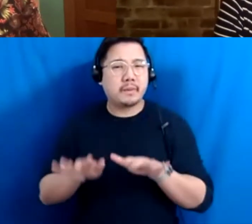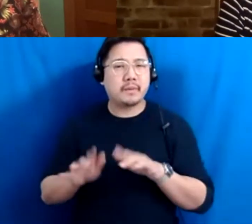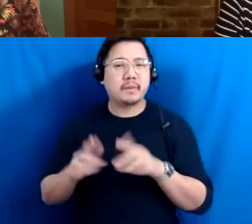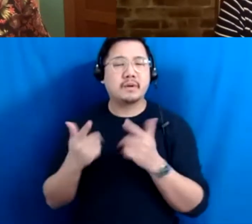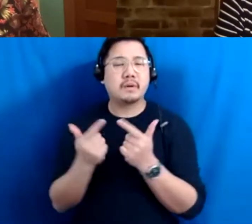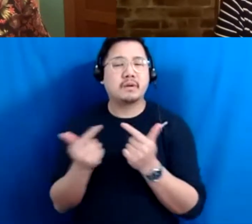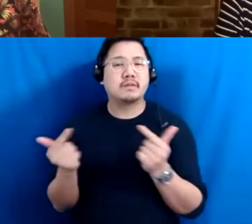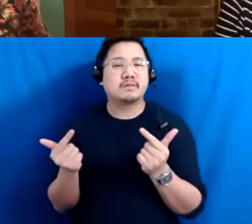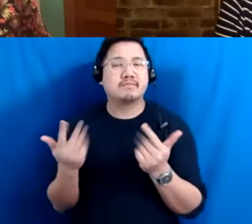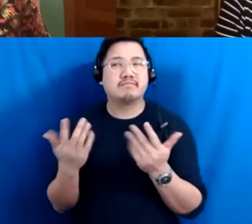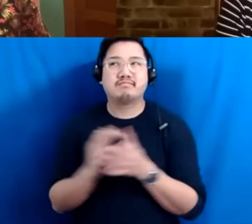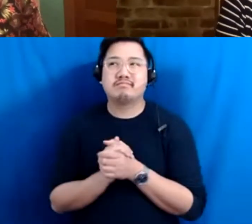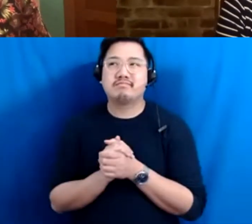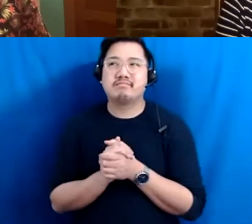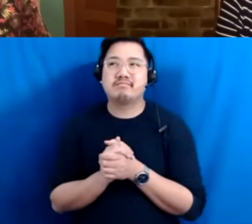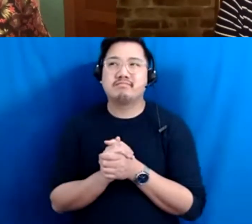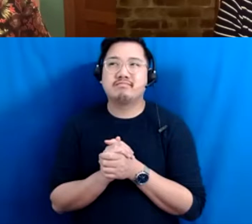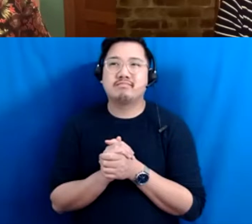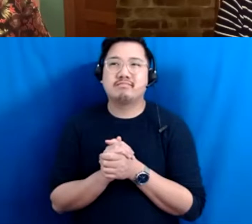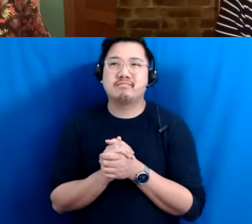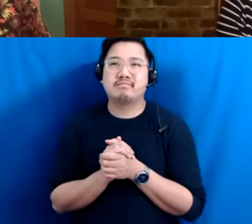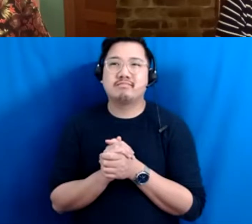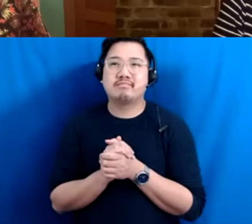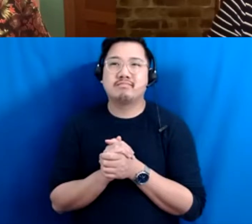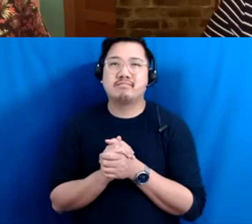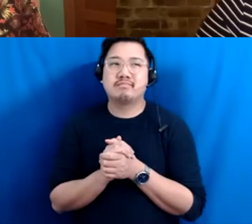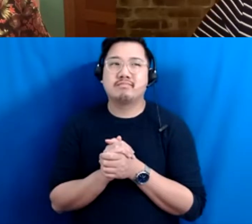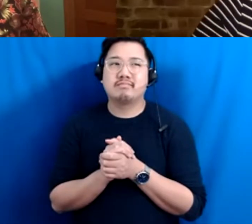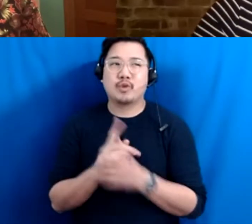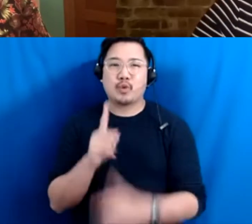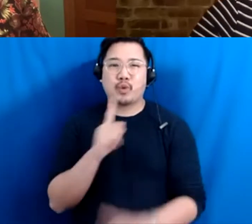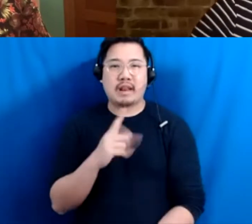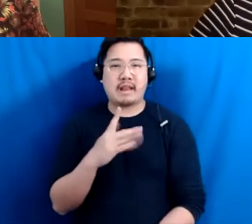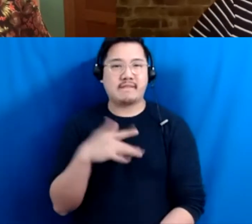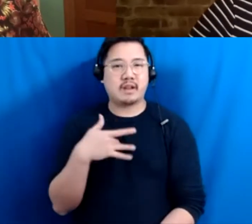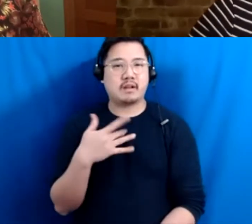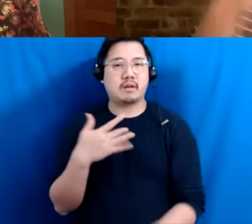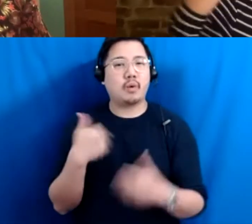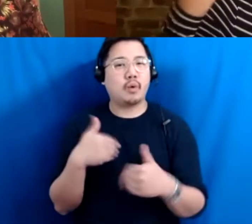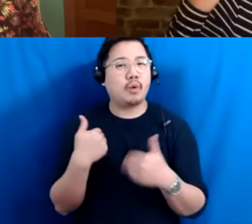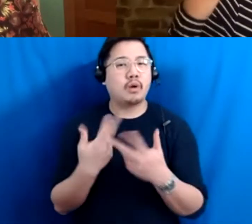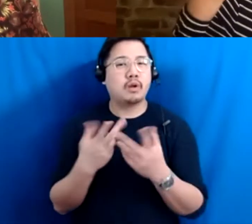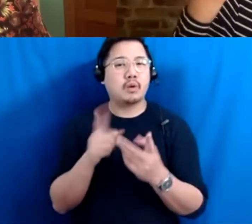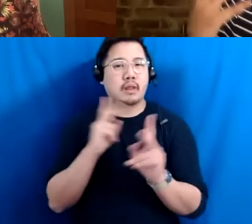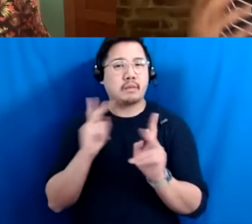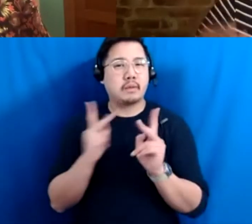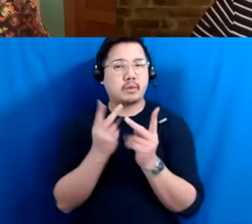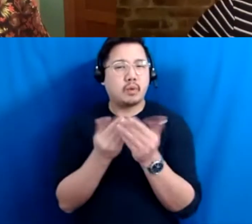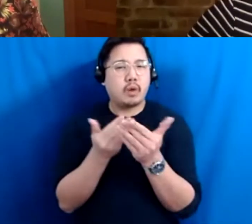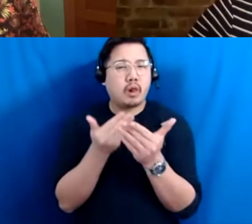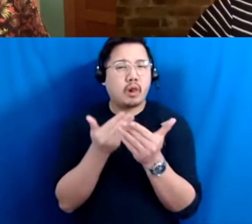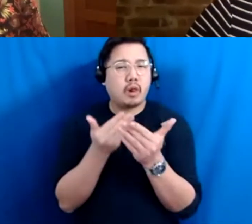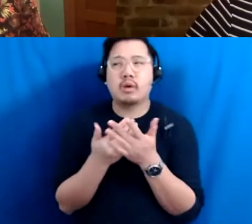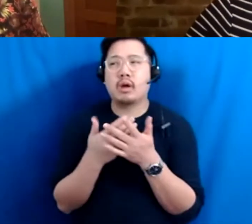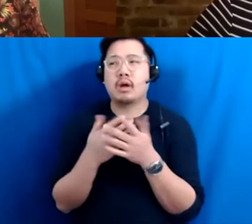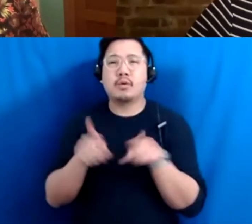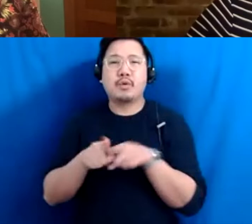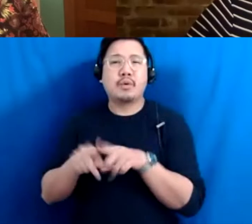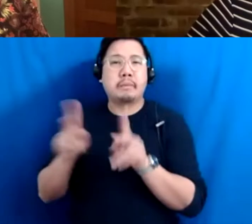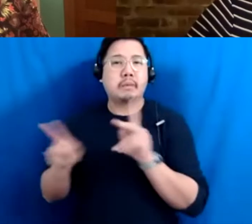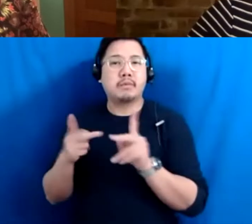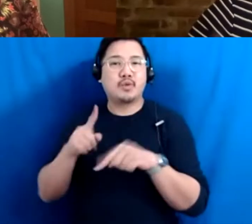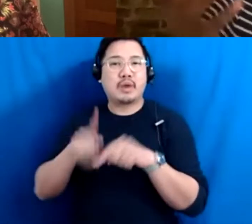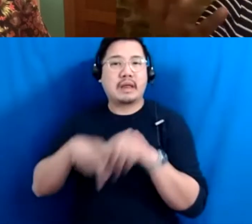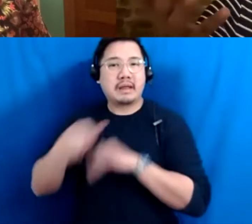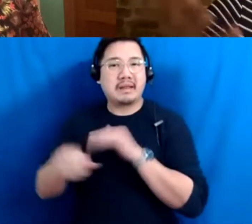like the intimacy and the maybe lack of anonymity were some of the things that made me think of like small town